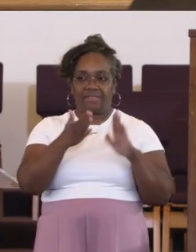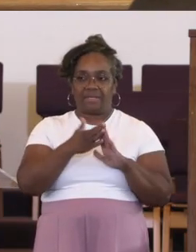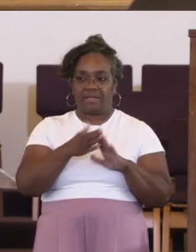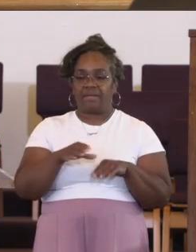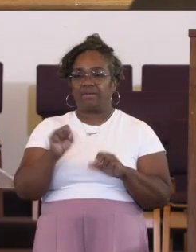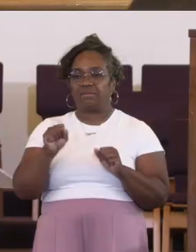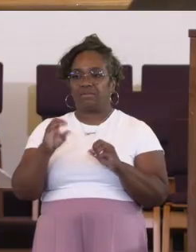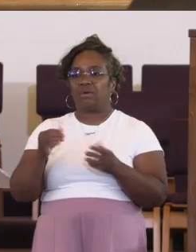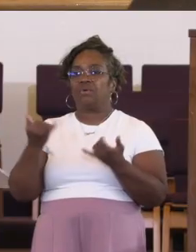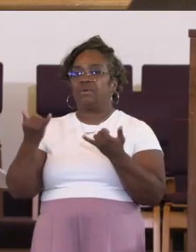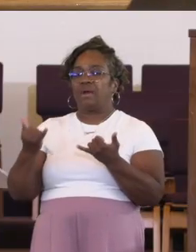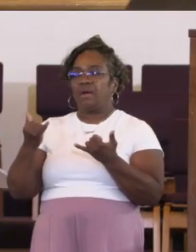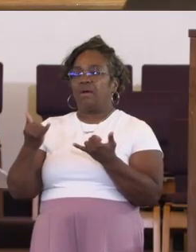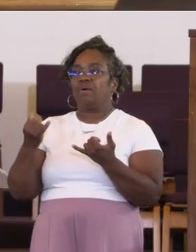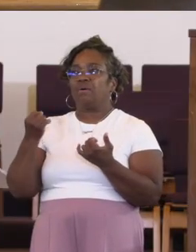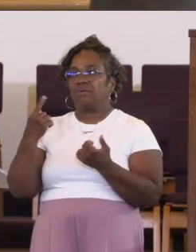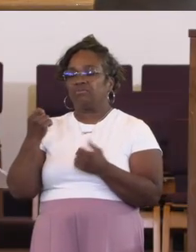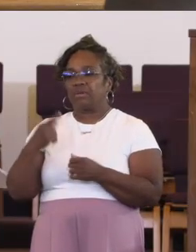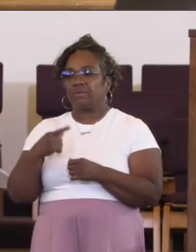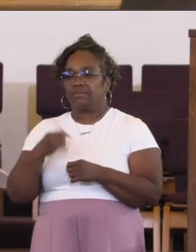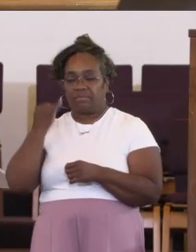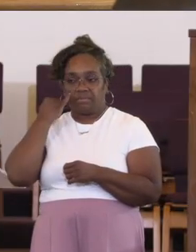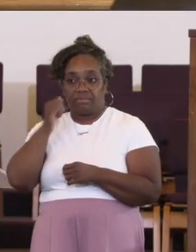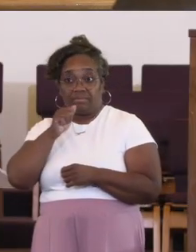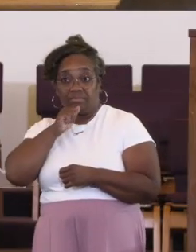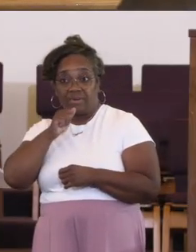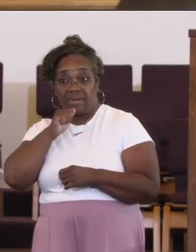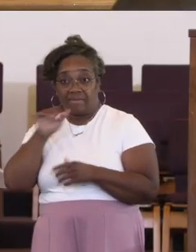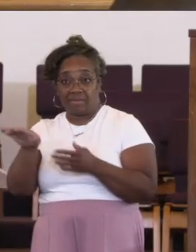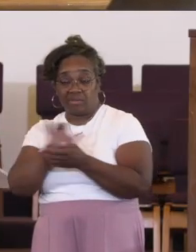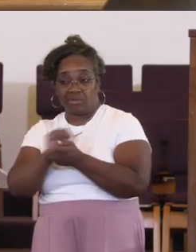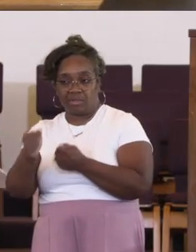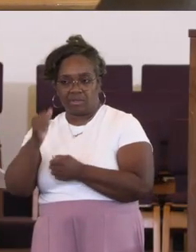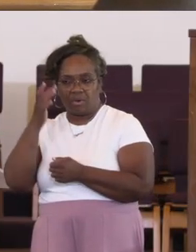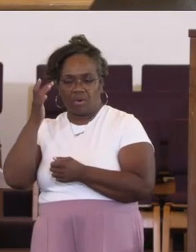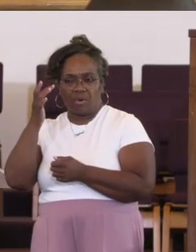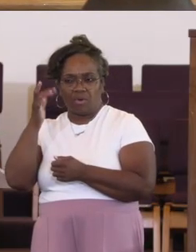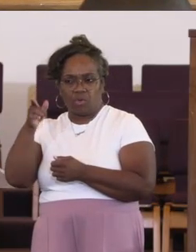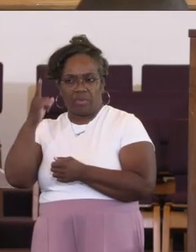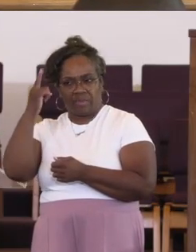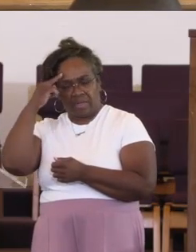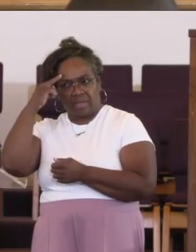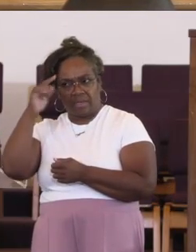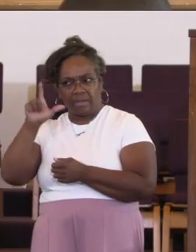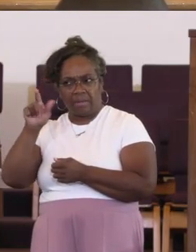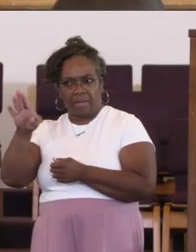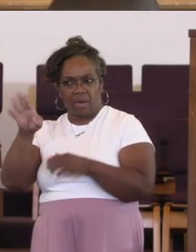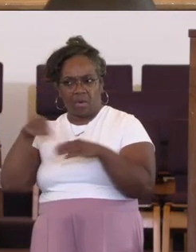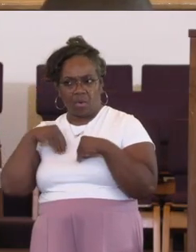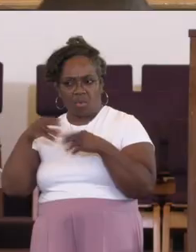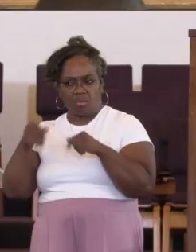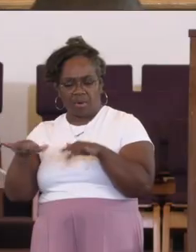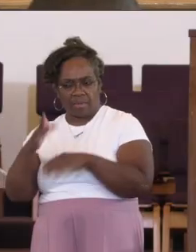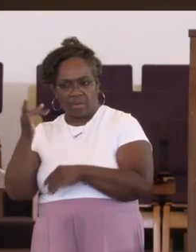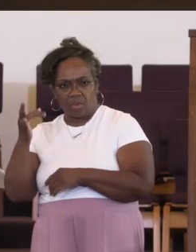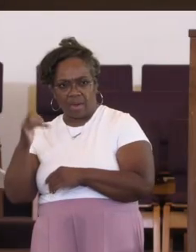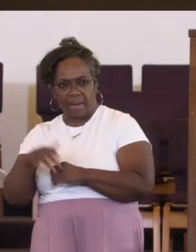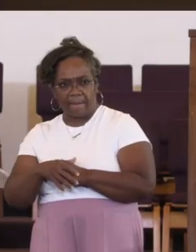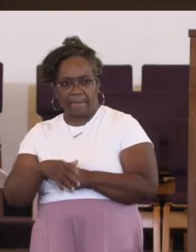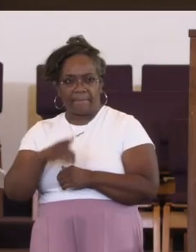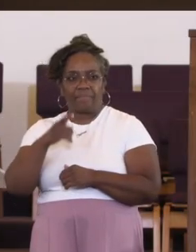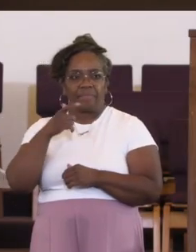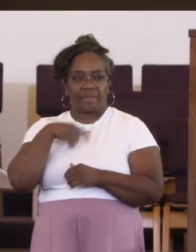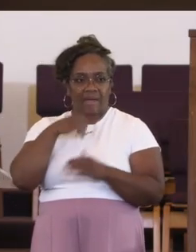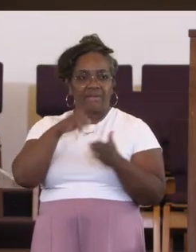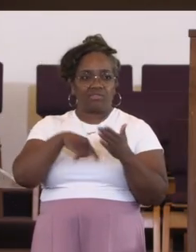now we got a step further. But if it's a private demolition, what makes you think the land bank owns the property? That's when I look up the